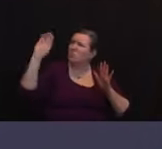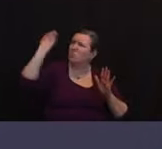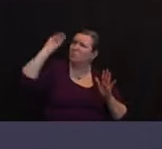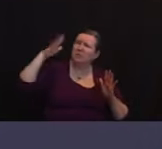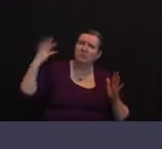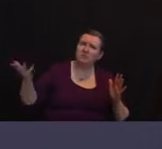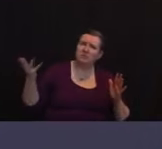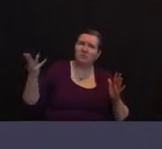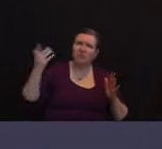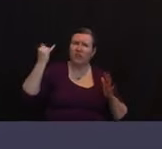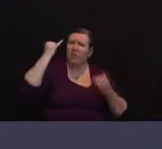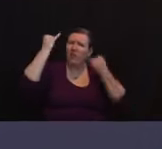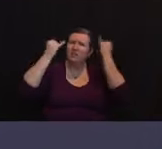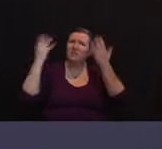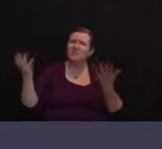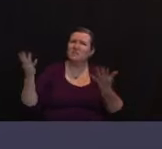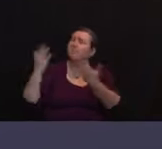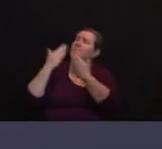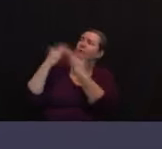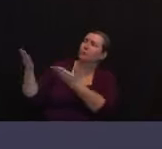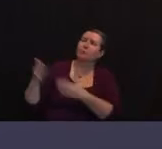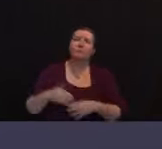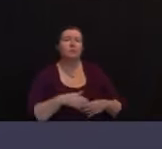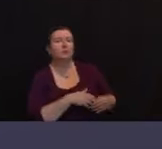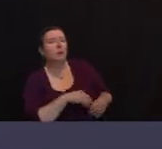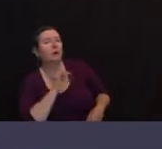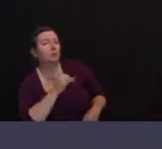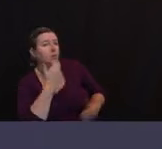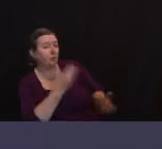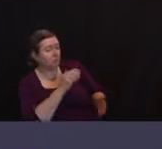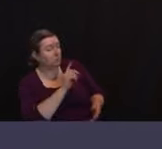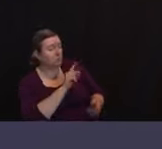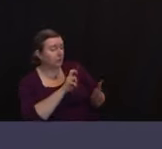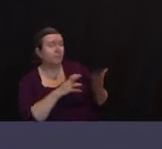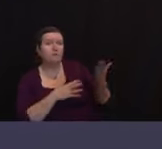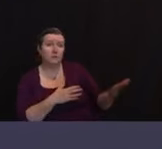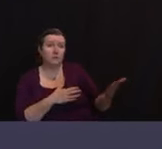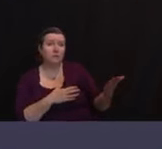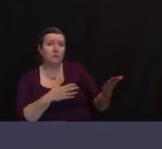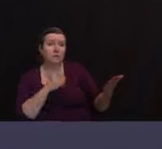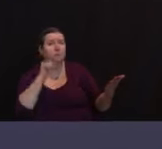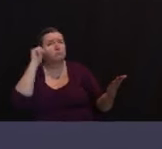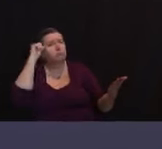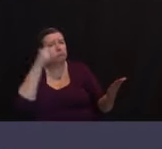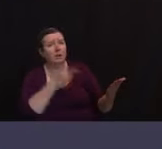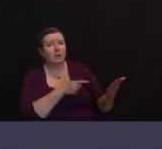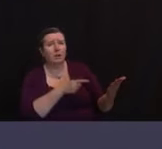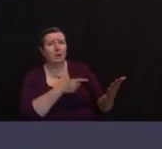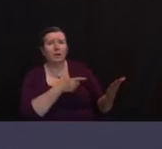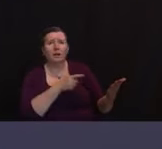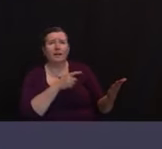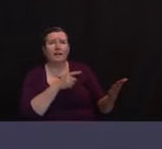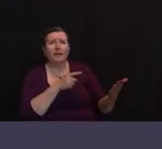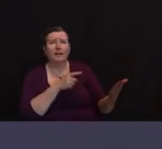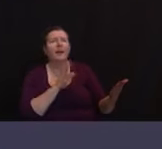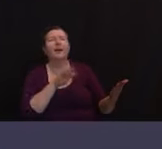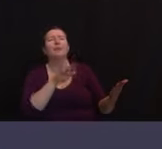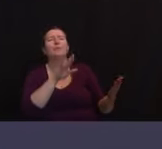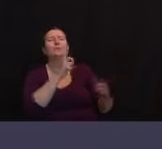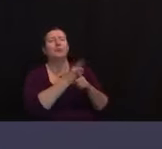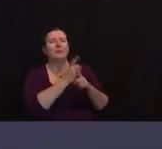you. Dave, thank you. My colleague Dan Bryan reminds me of Branchbrook Park in Newark, where we had the mobile vans